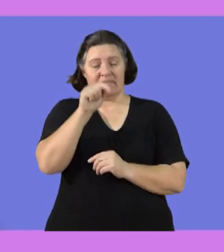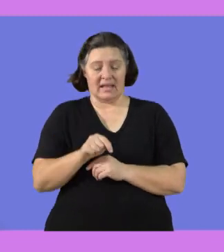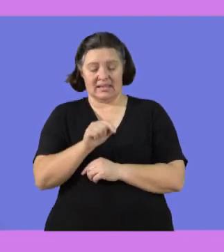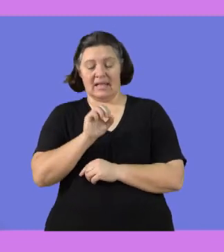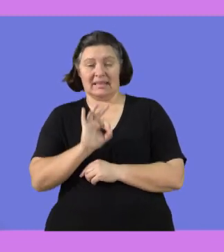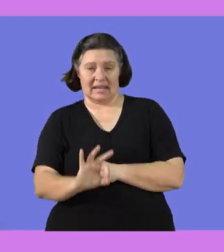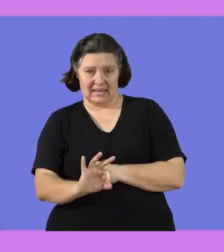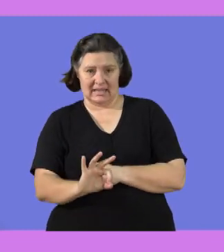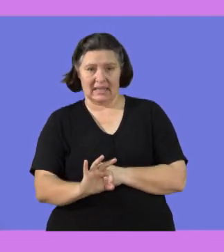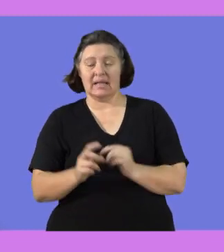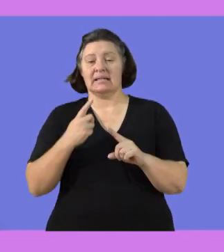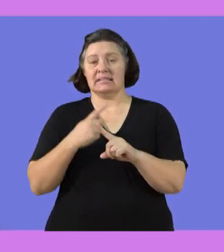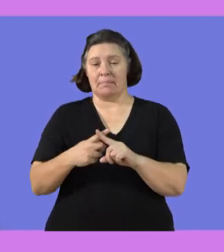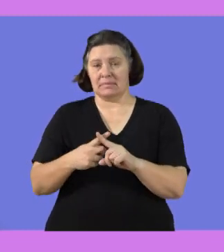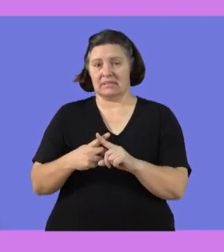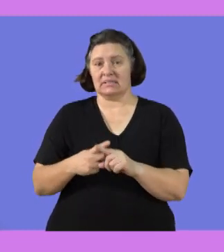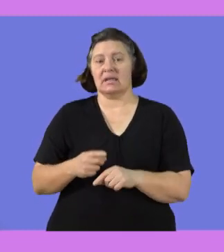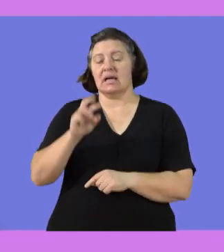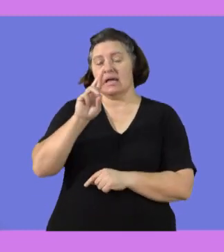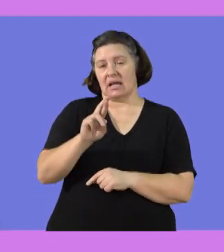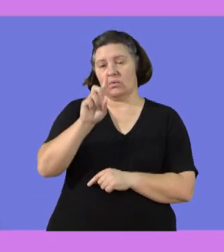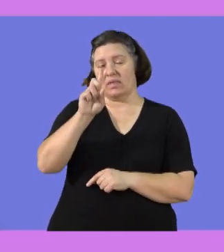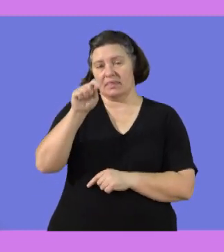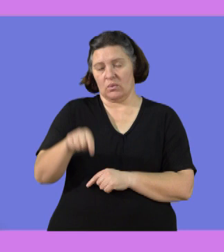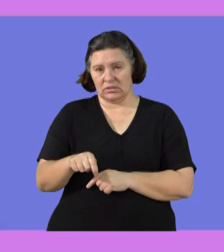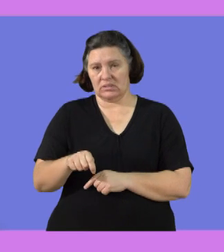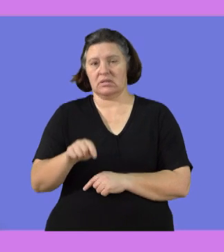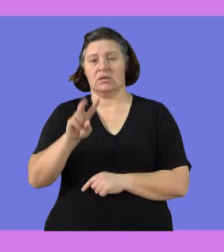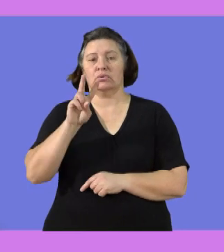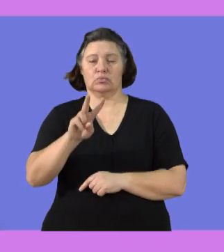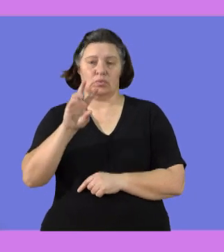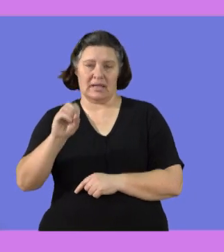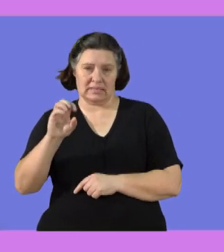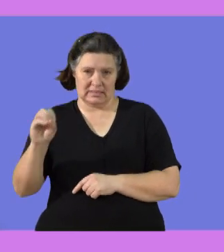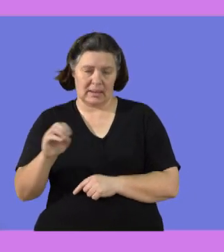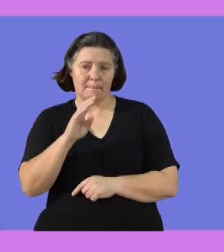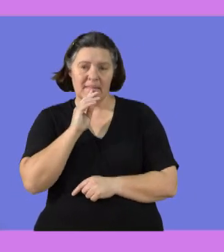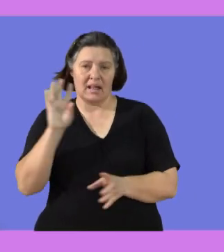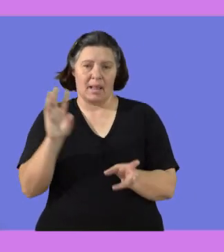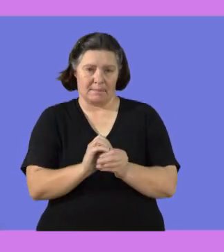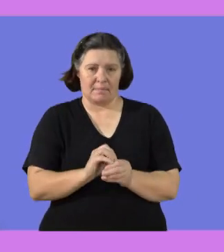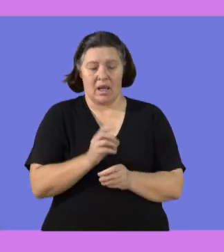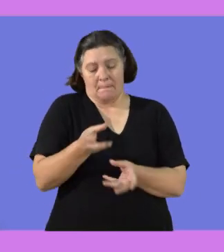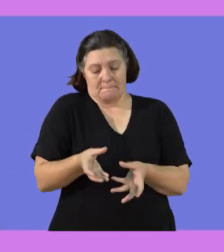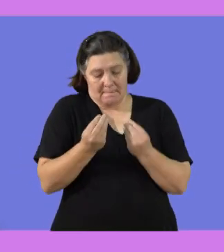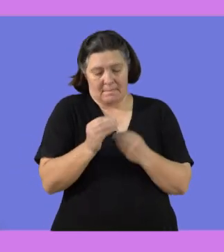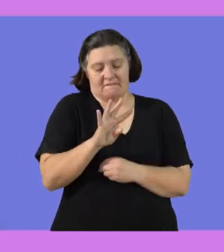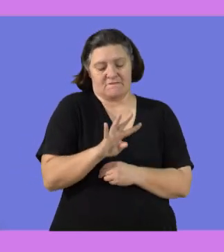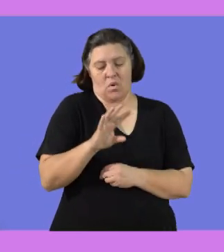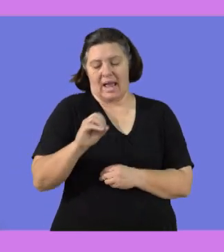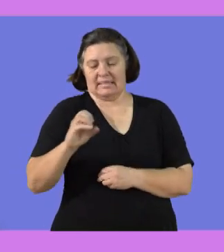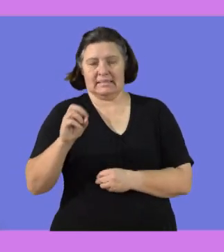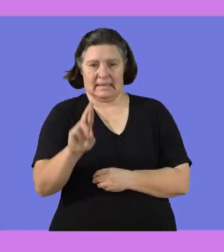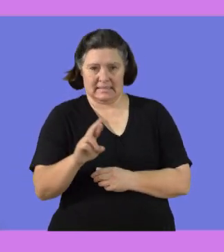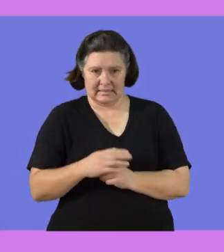3 multiplied by 1,200, which is 400. Right.